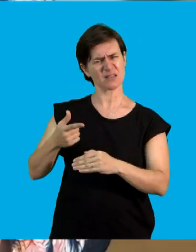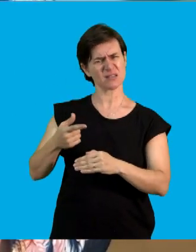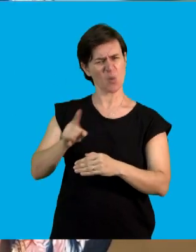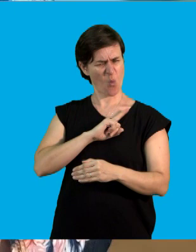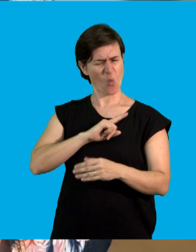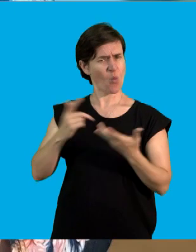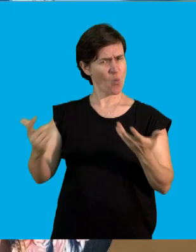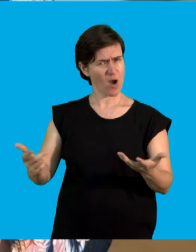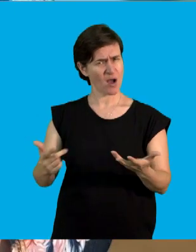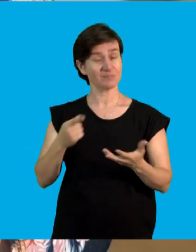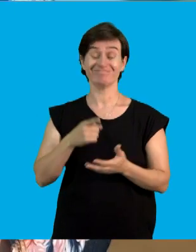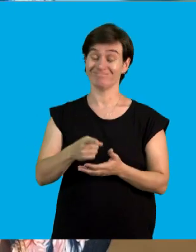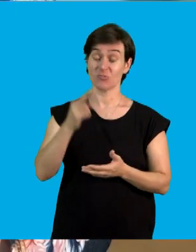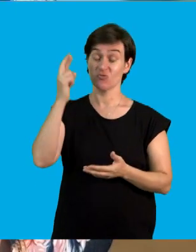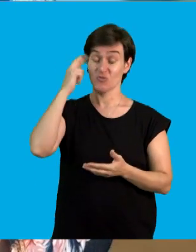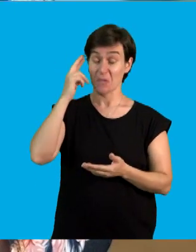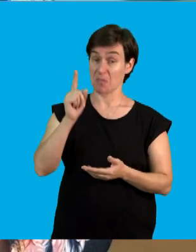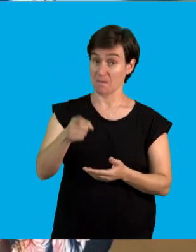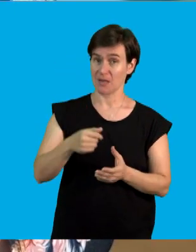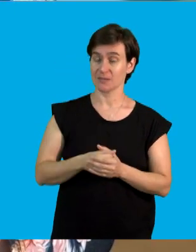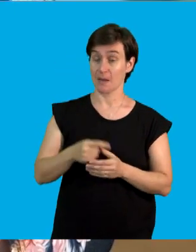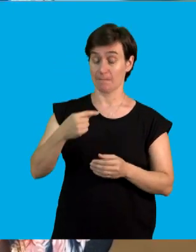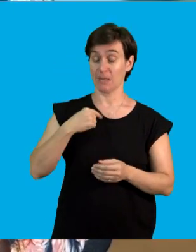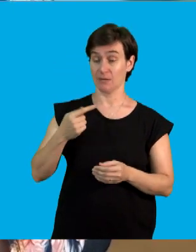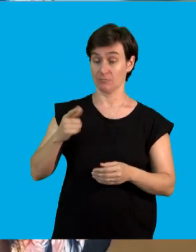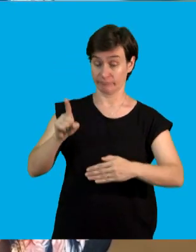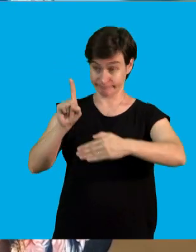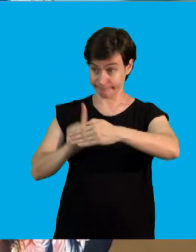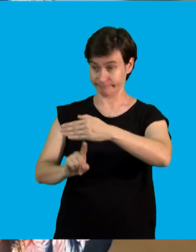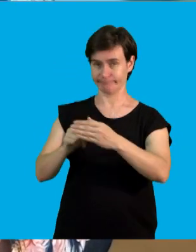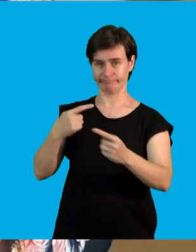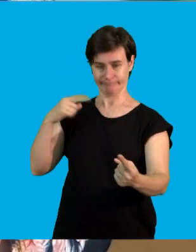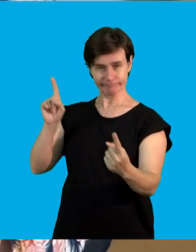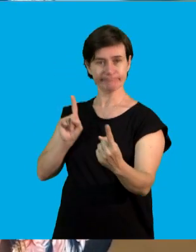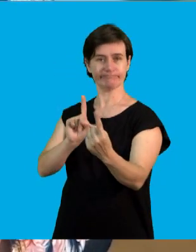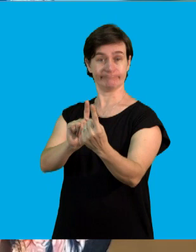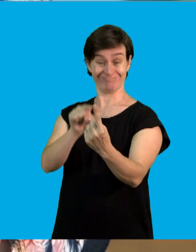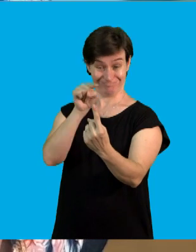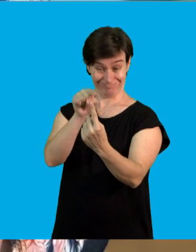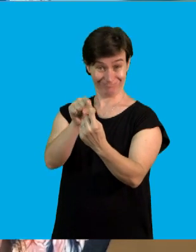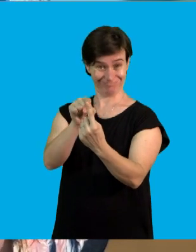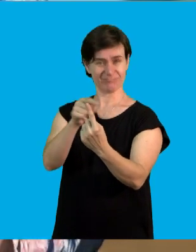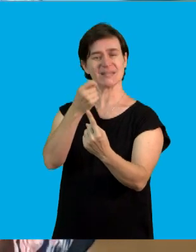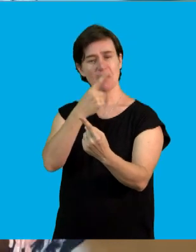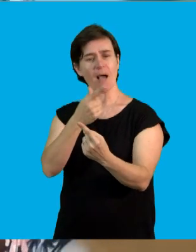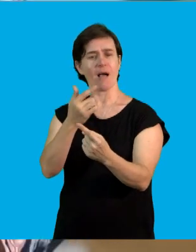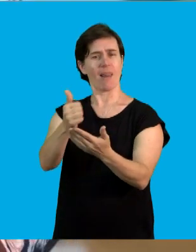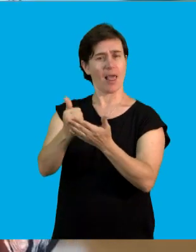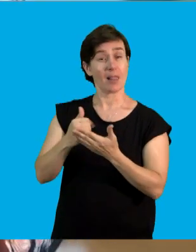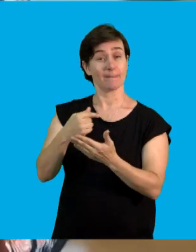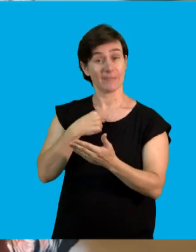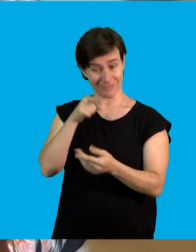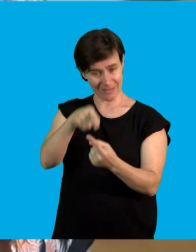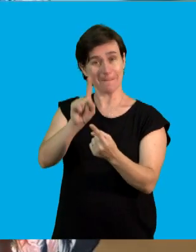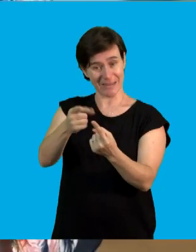or into the bank branch rather, that means face-to-face service. And that face that's helping you and smiling at you